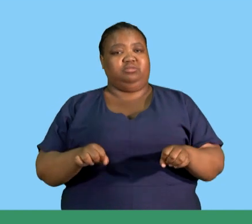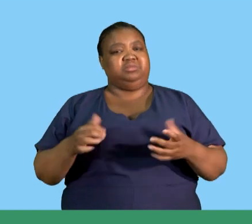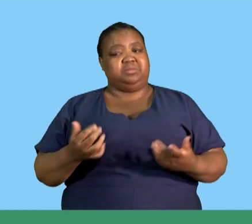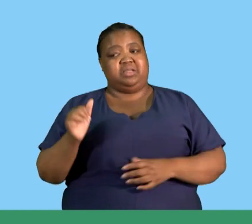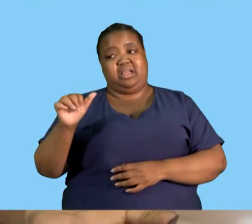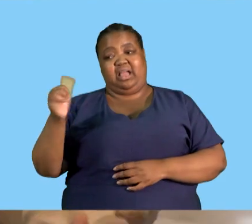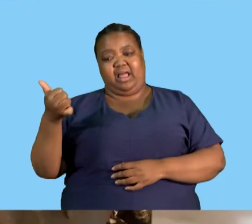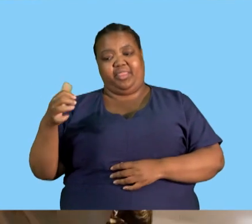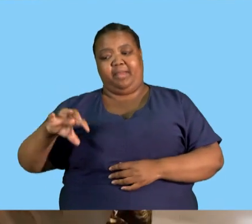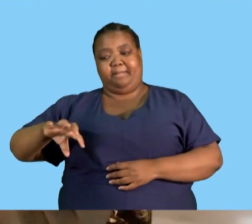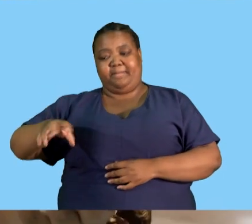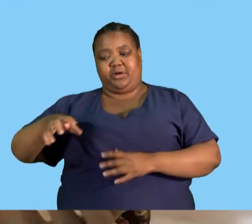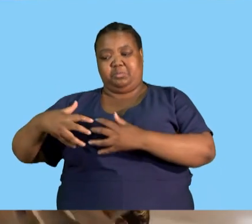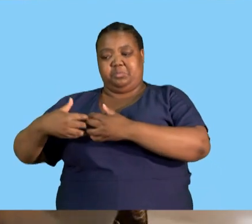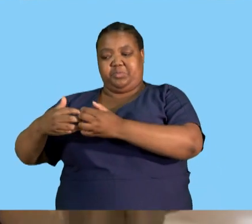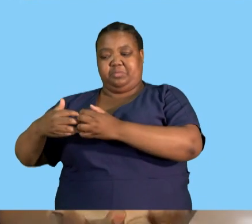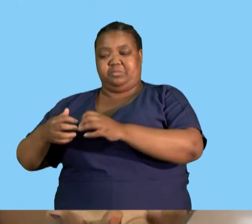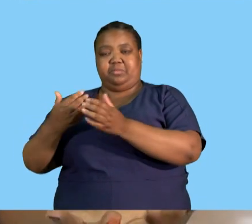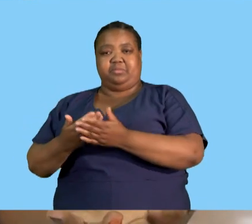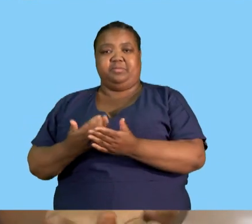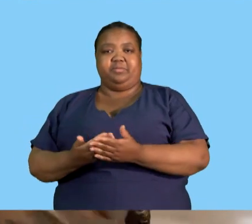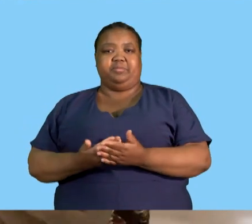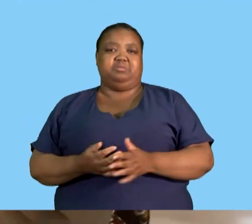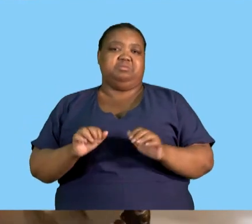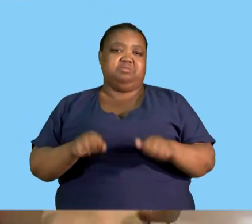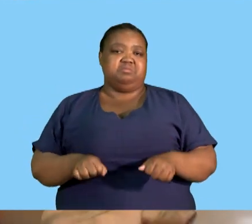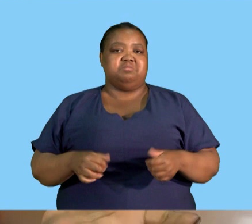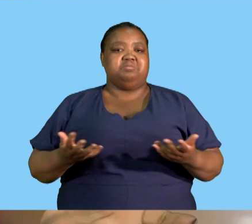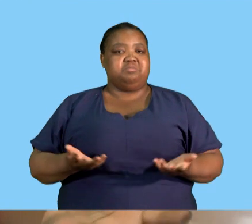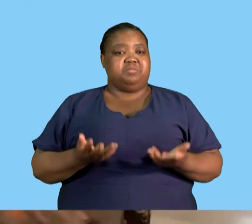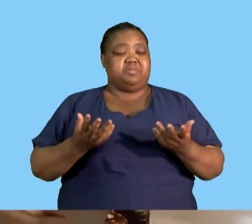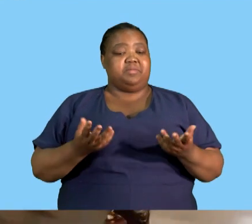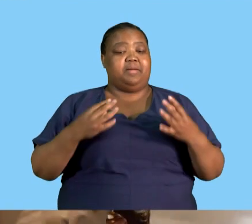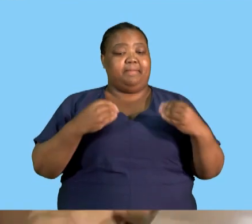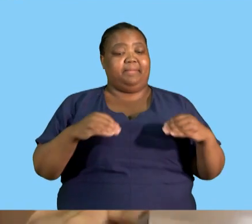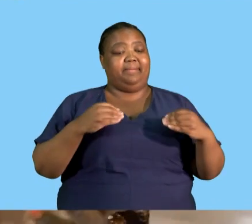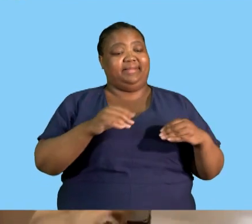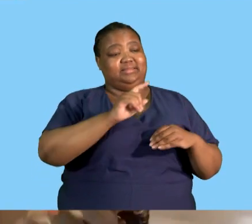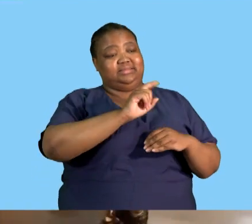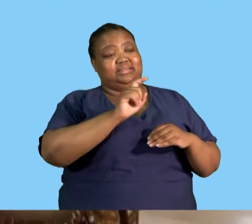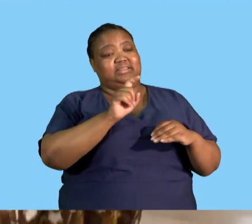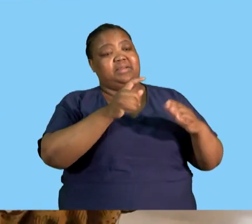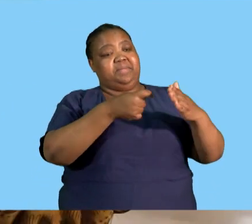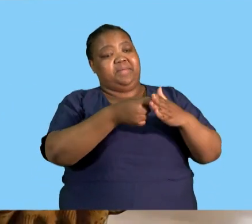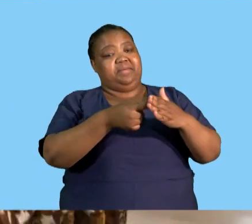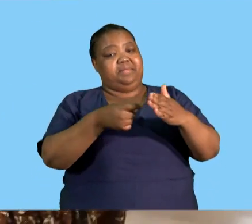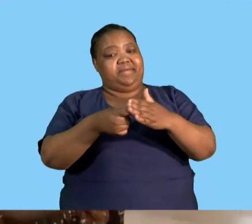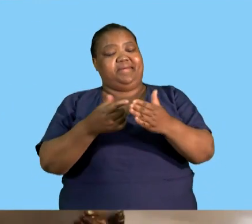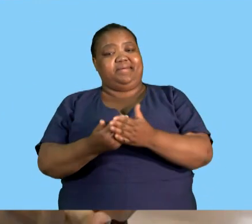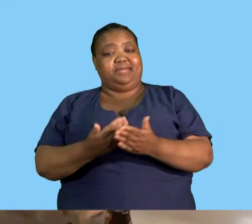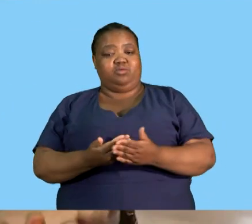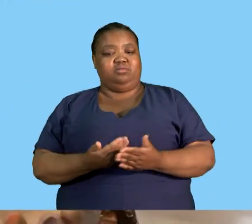can start another branch, maybe in another place, or we can be buy franchises, and we are growing as a business. So that could